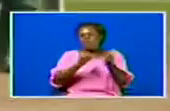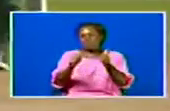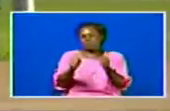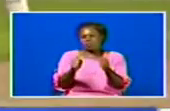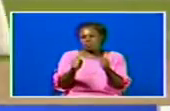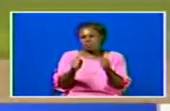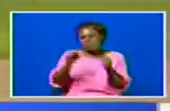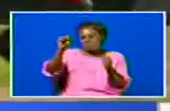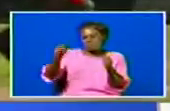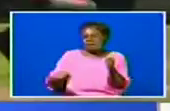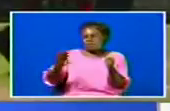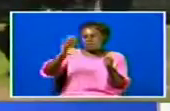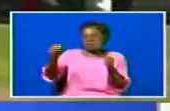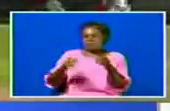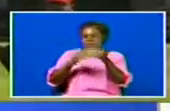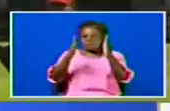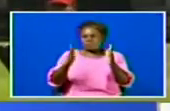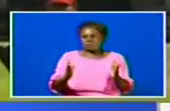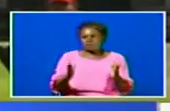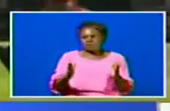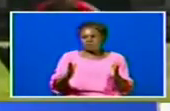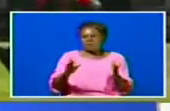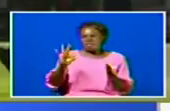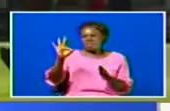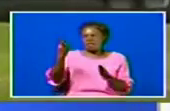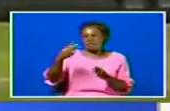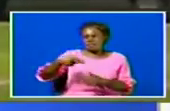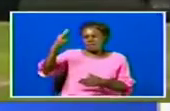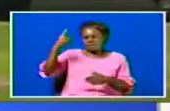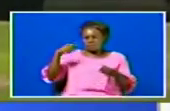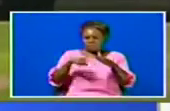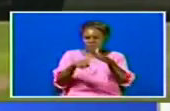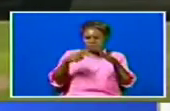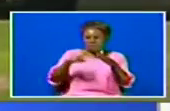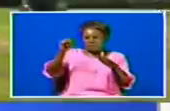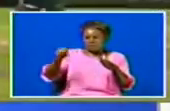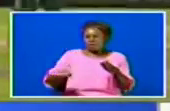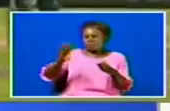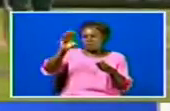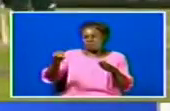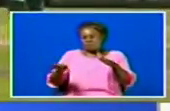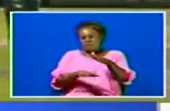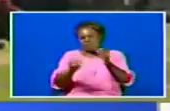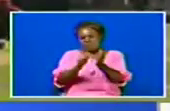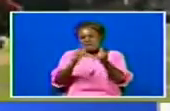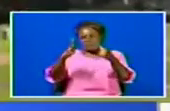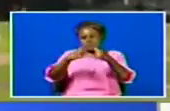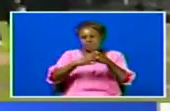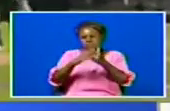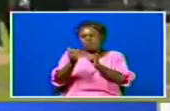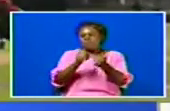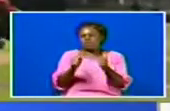Lincoln. South Africa captain Reinhard van Tonder struck the third highest score by a South African in under-19 ODIs,